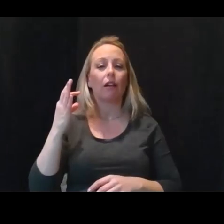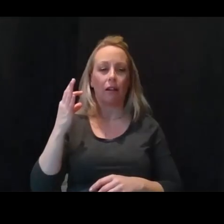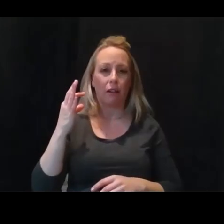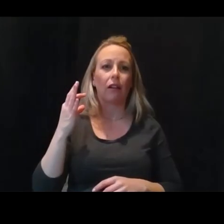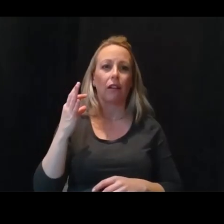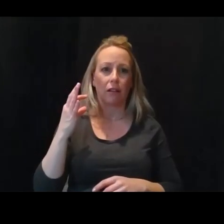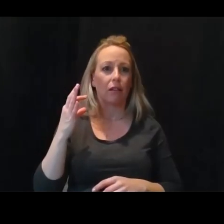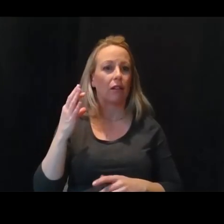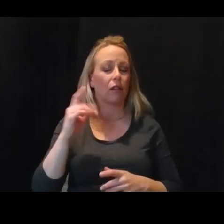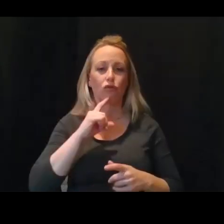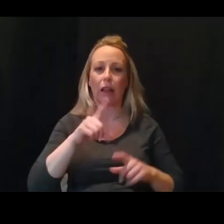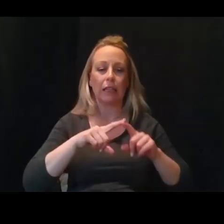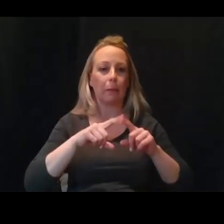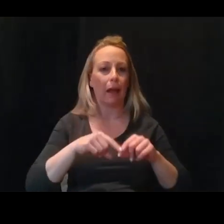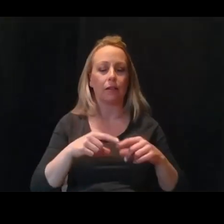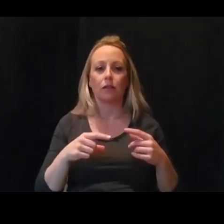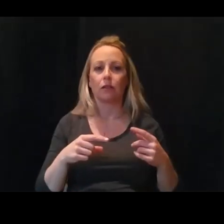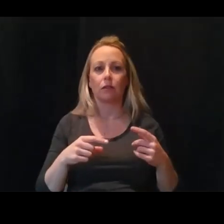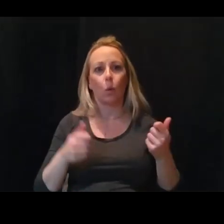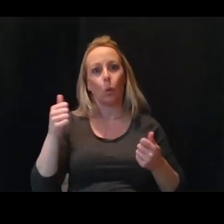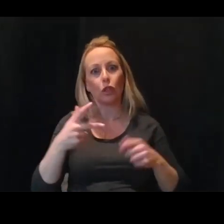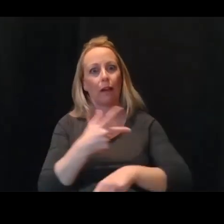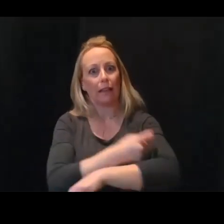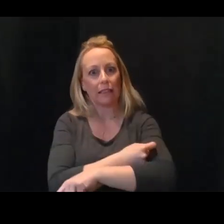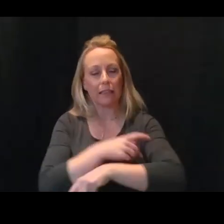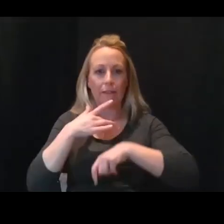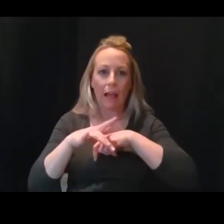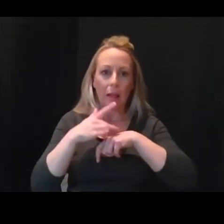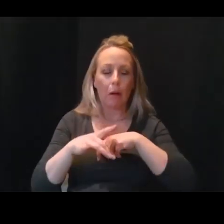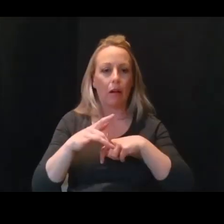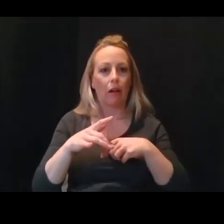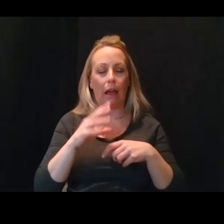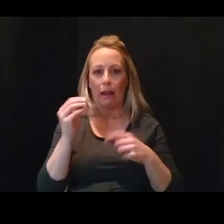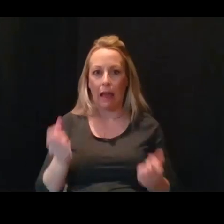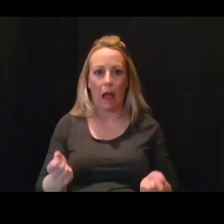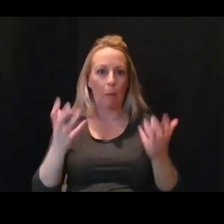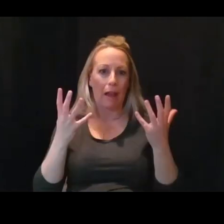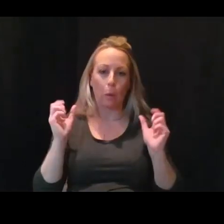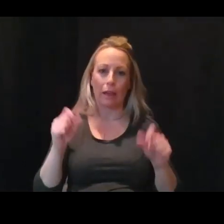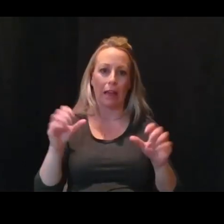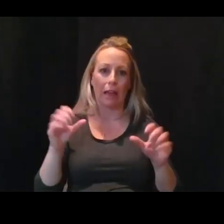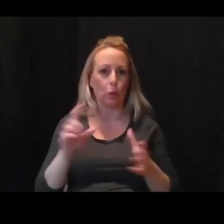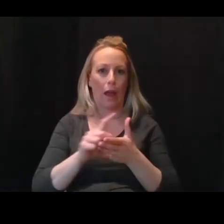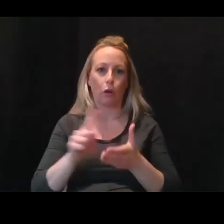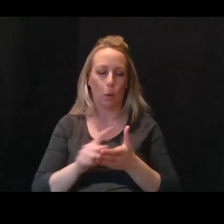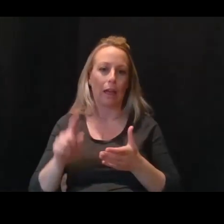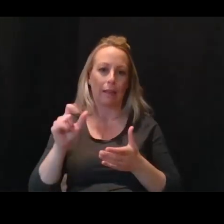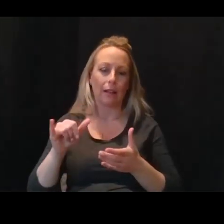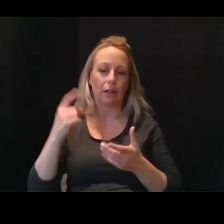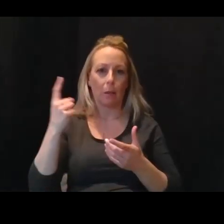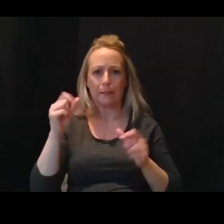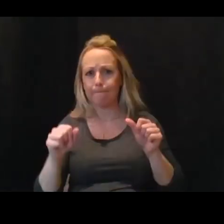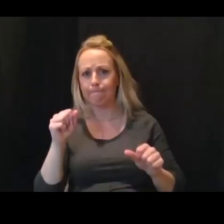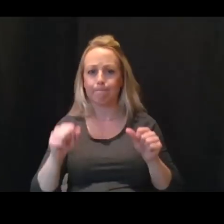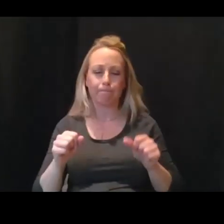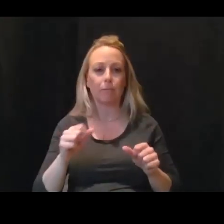is 100% dependent on what vaccine is available to us, on how many that we'll be able to do each week. We are doing them by